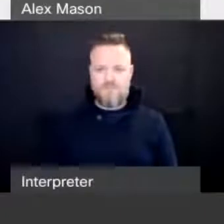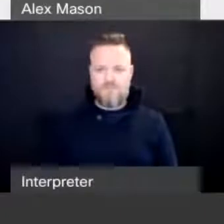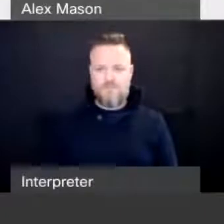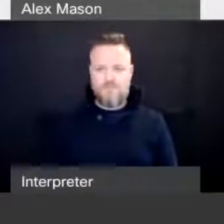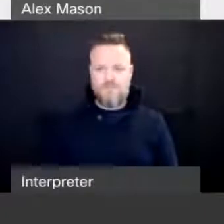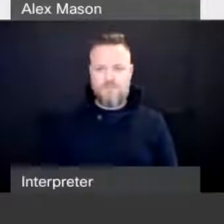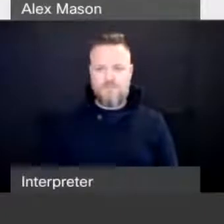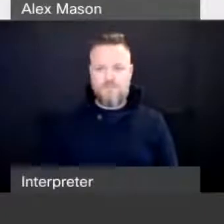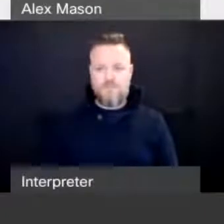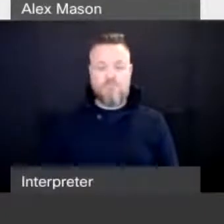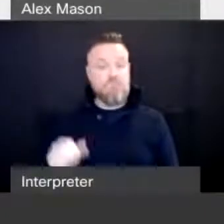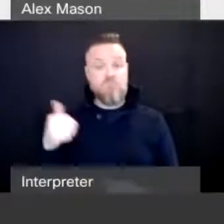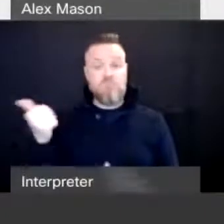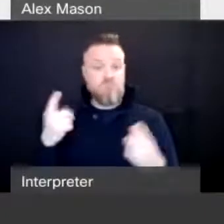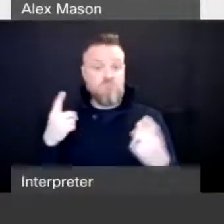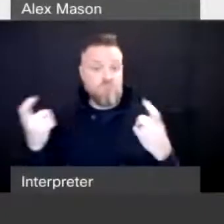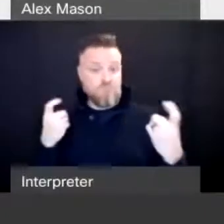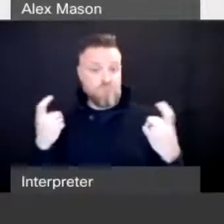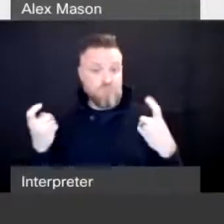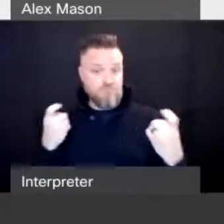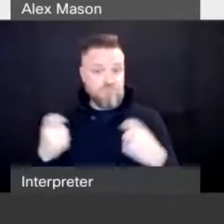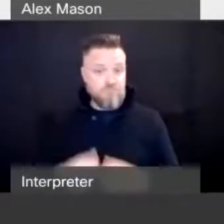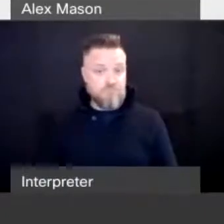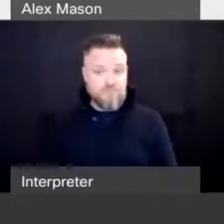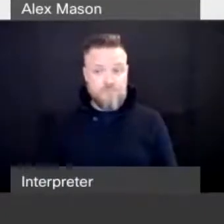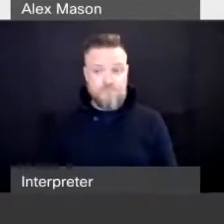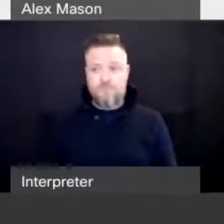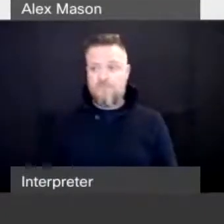you. Other questions, committee?